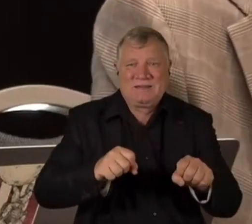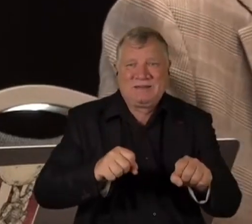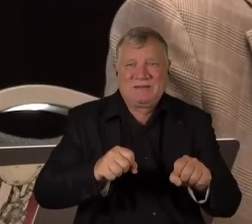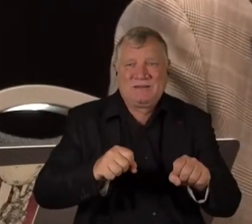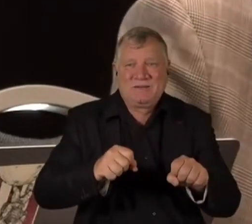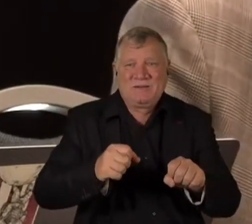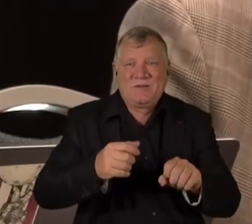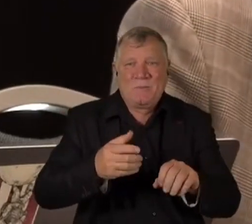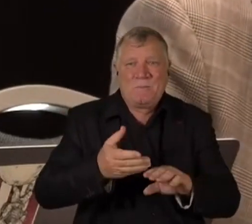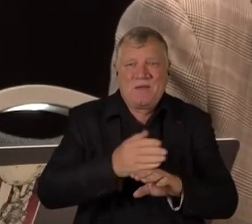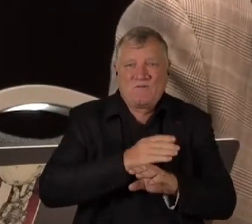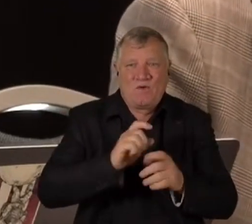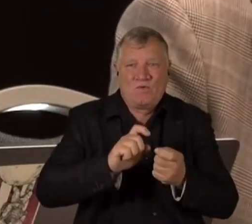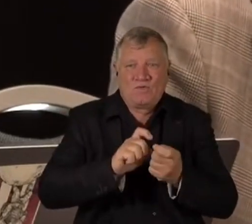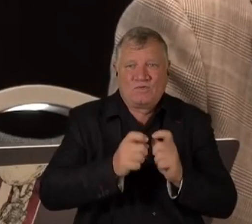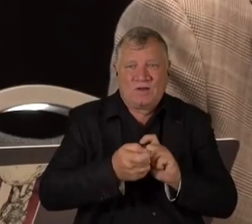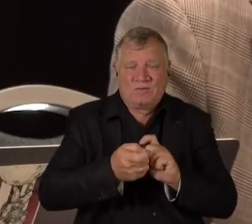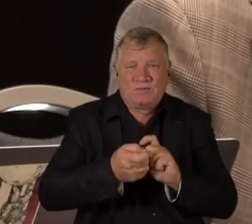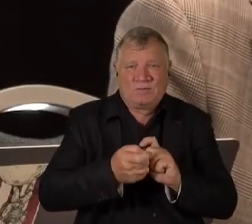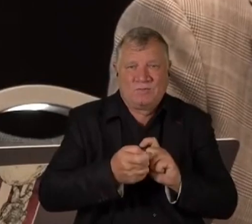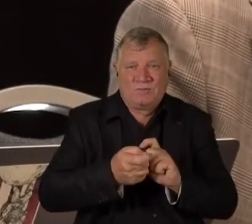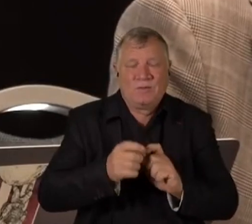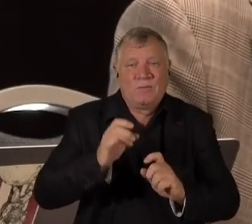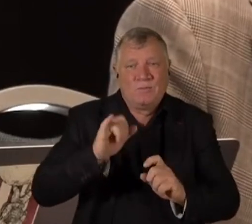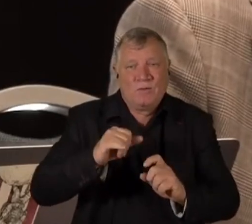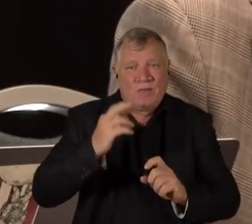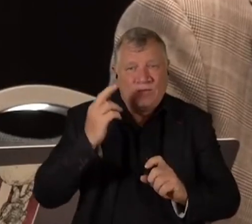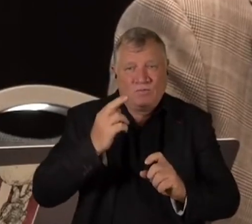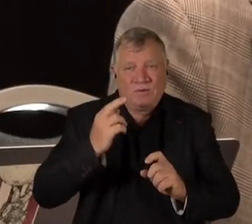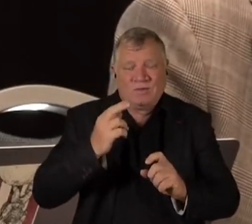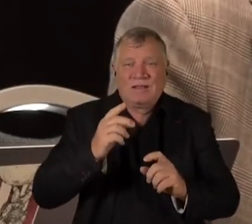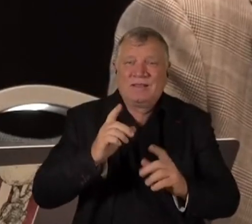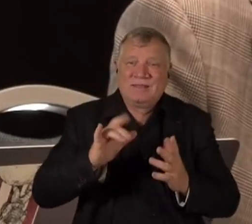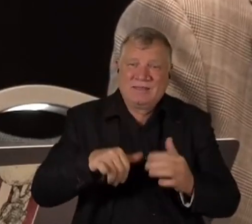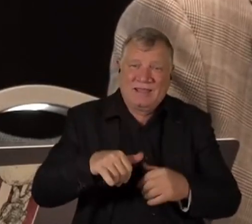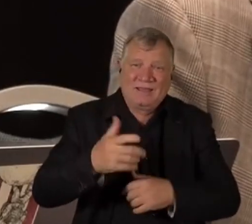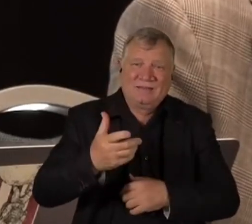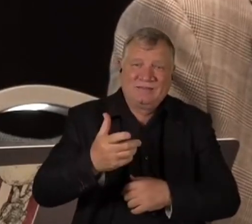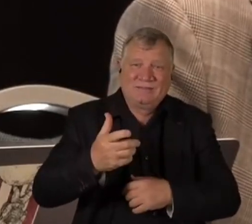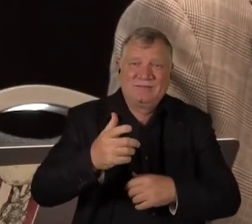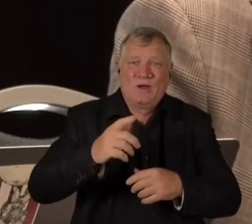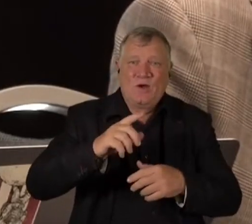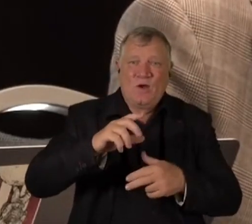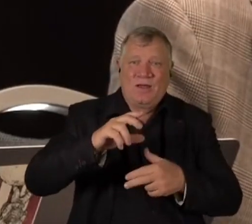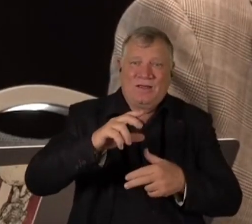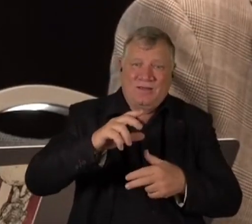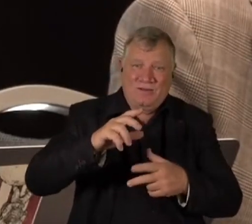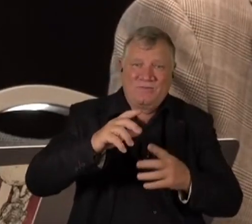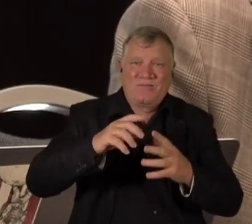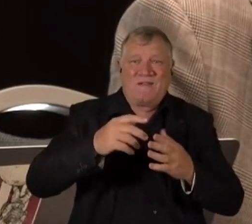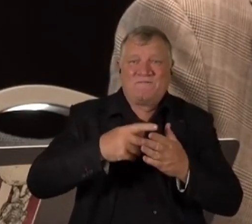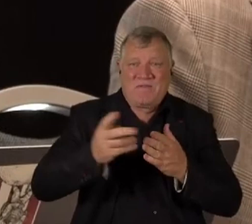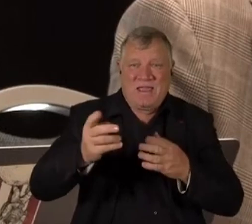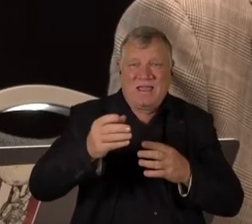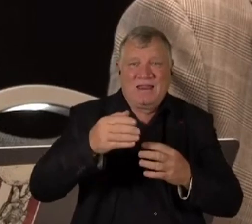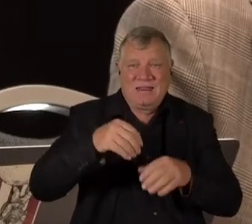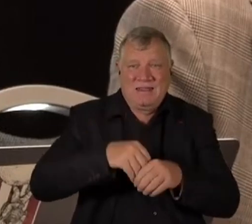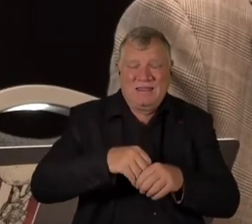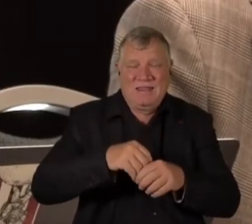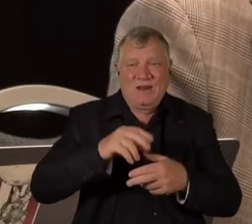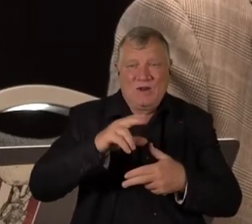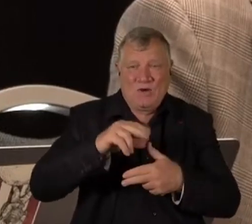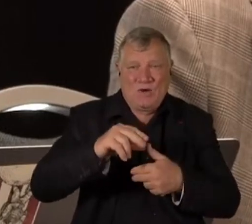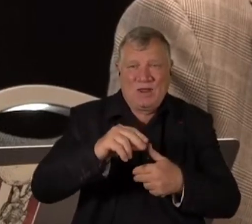the transformation. Substantially, this is the same grid that failed the people during Hurricane Maria. The federal government, through